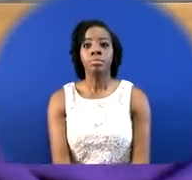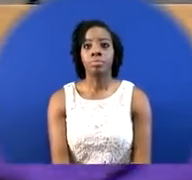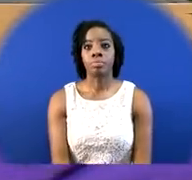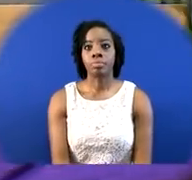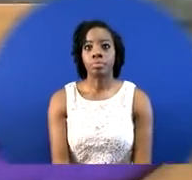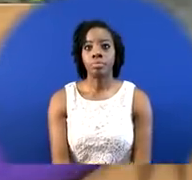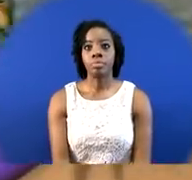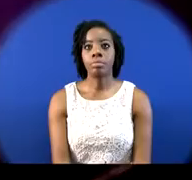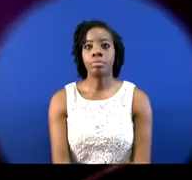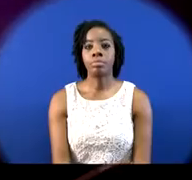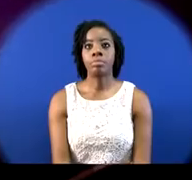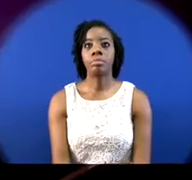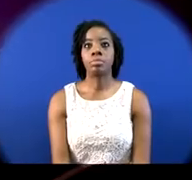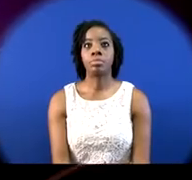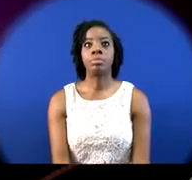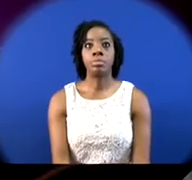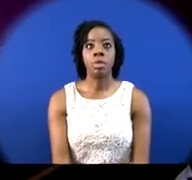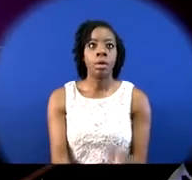And we're